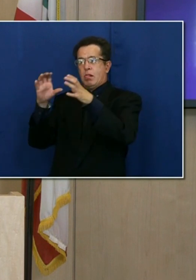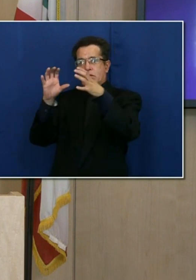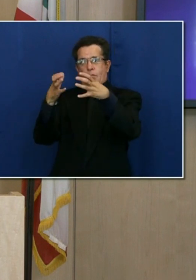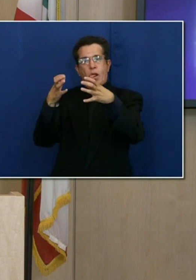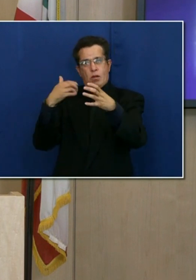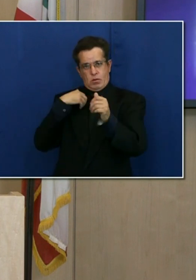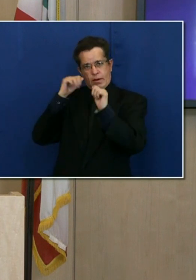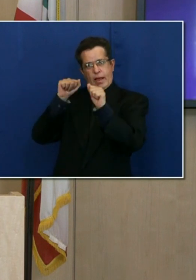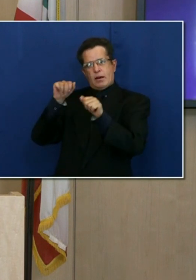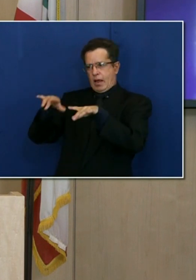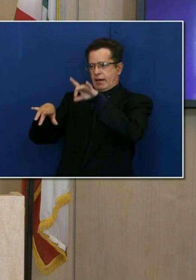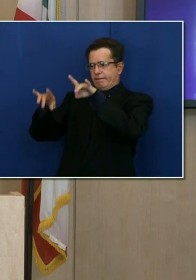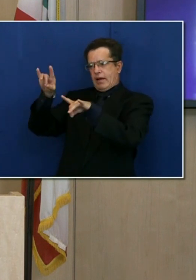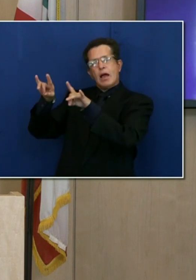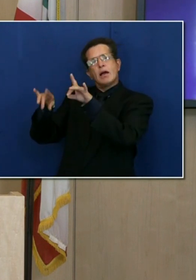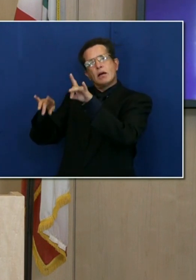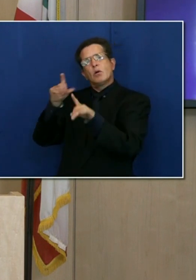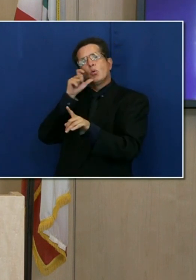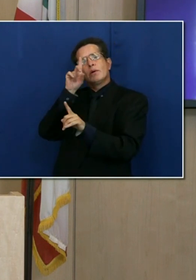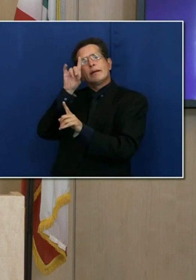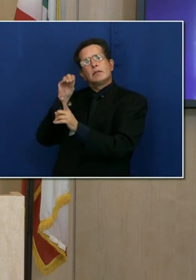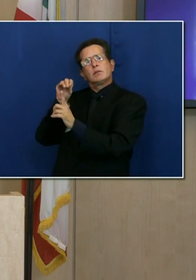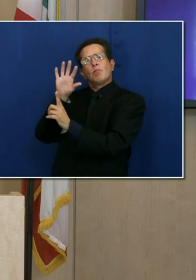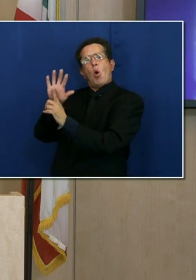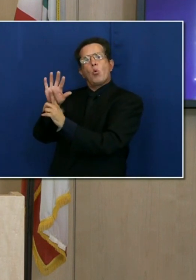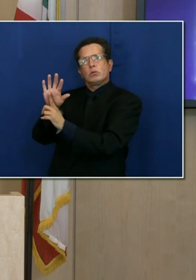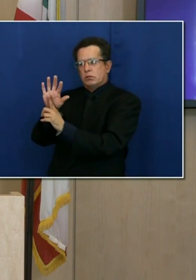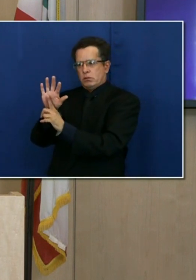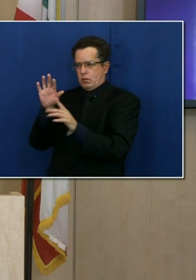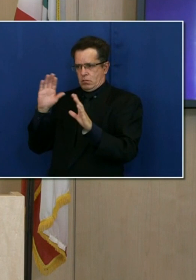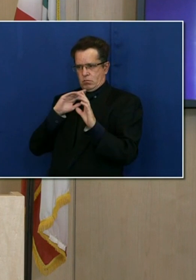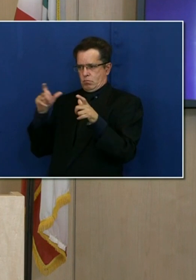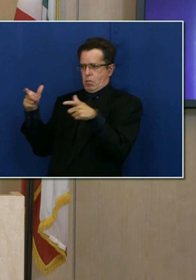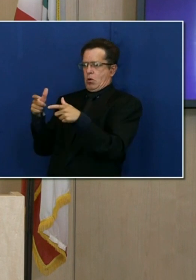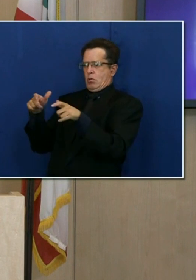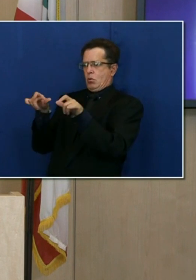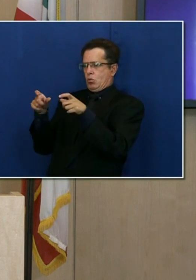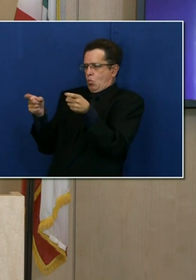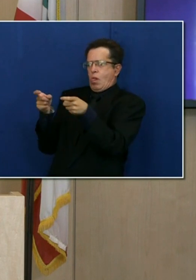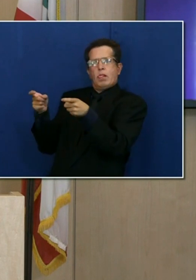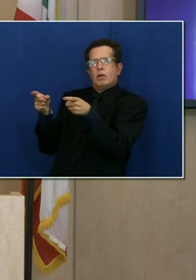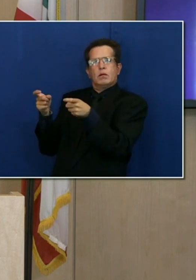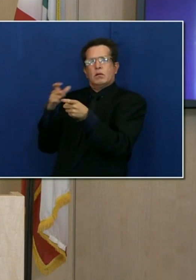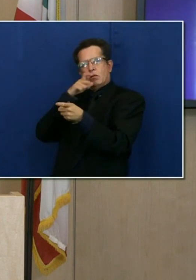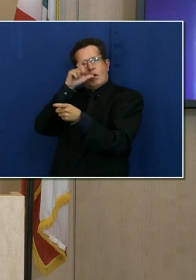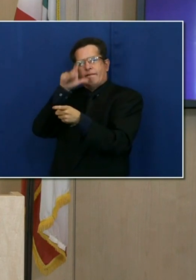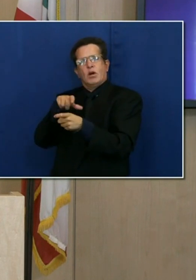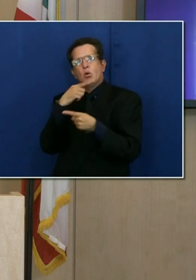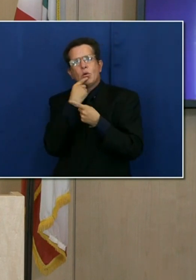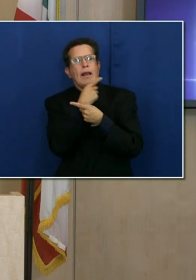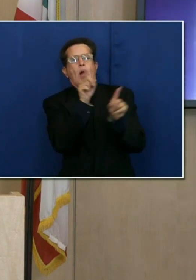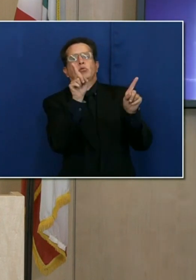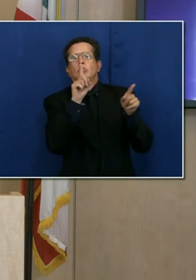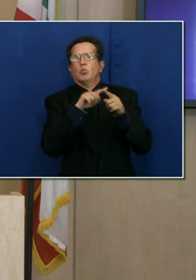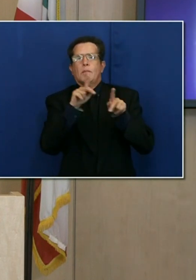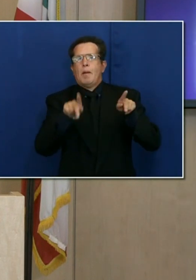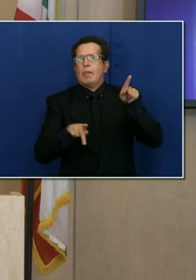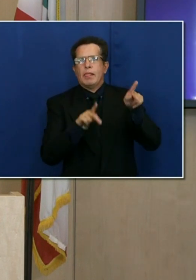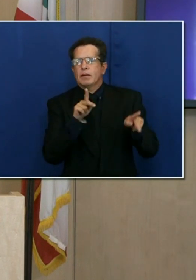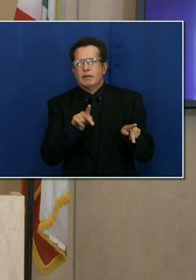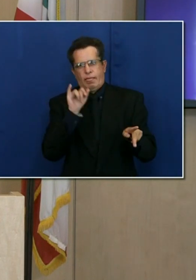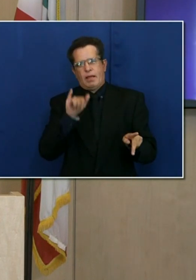identify all of those individuals that are exposed, there is no need to release that information to the general public.